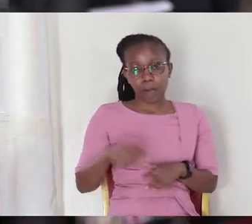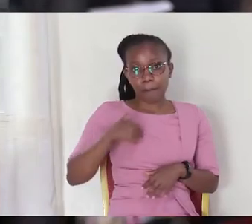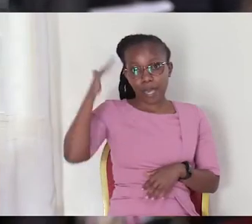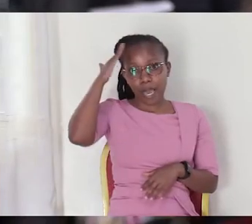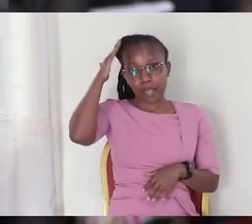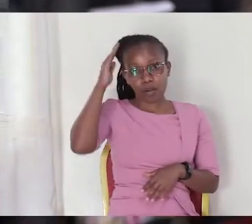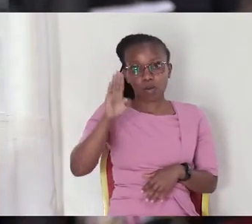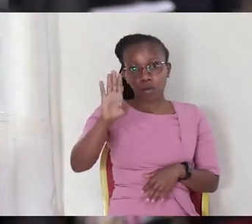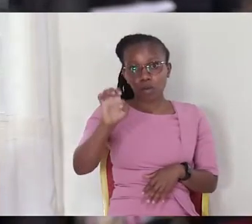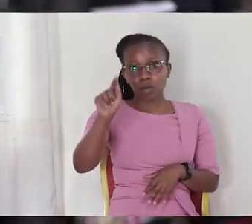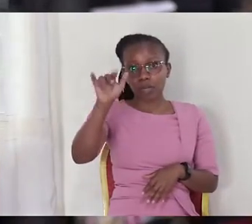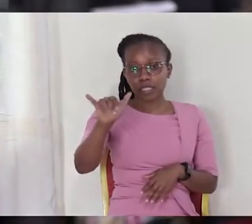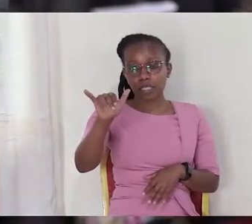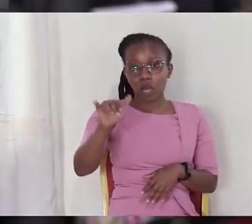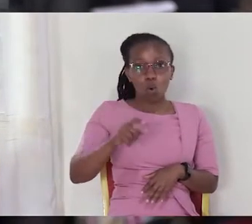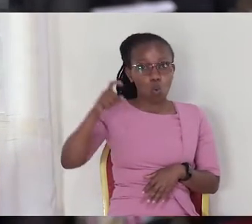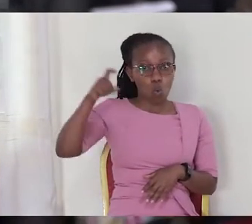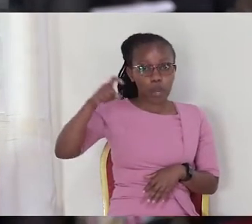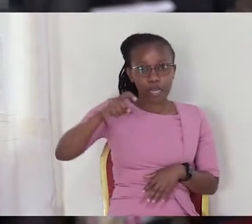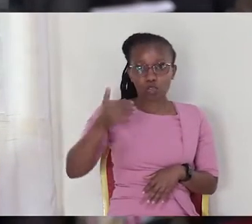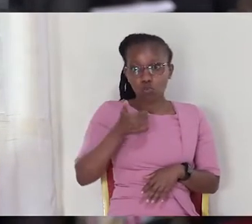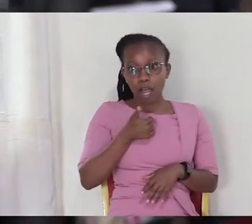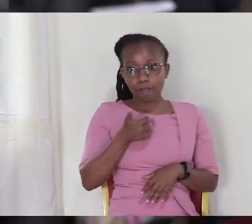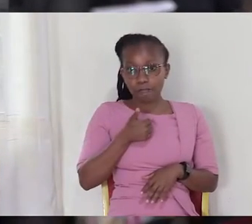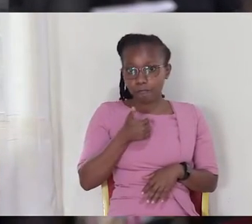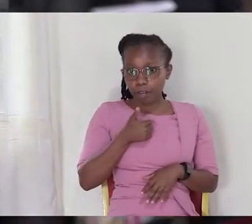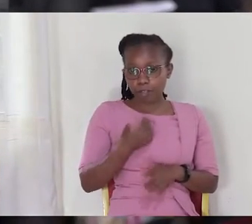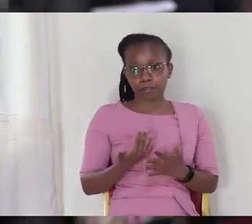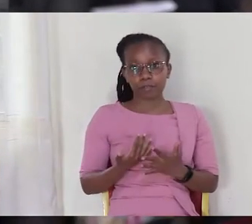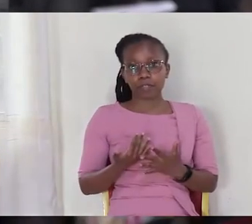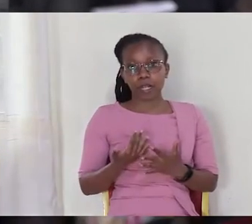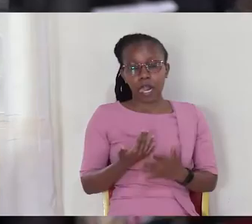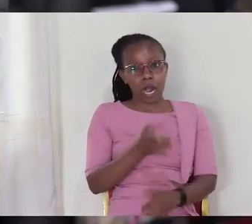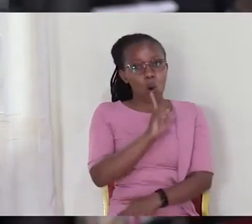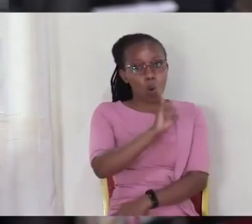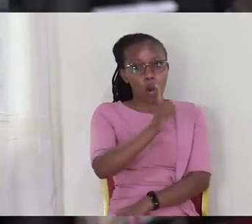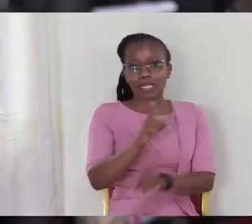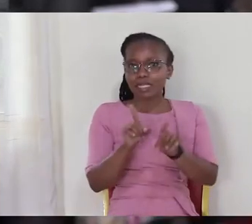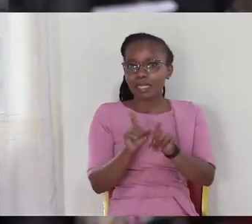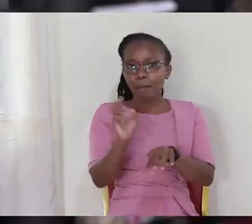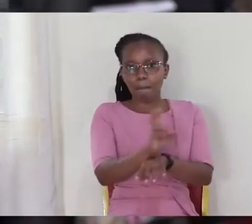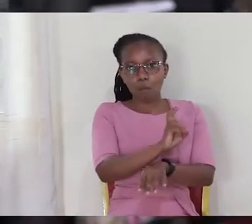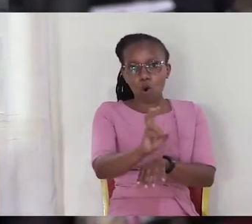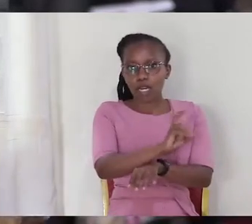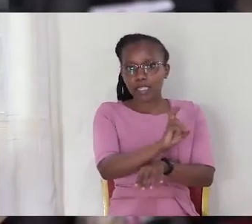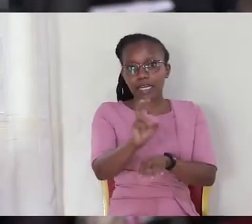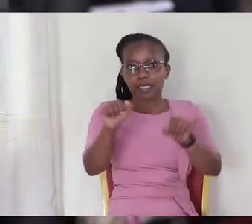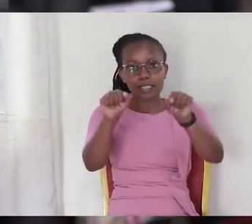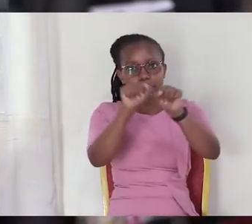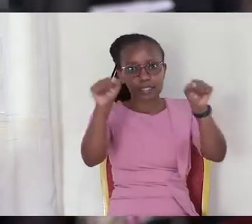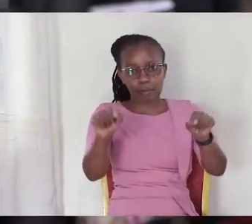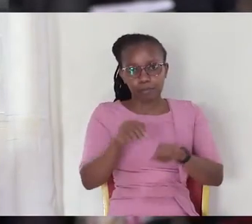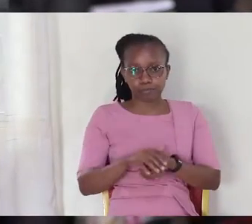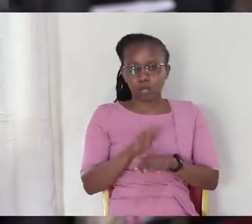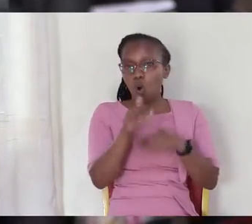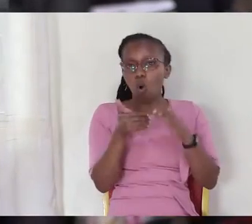to this, we just need to have a proper early warning and a monitoring system across the board, among all